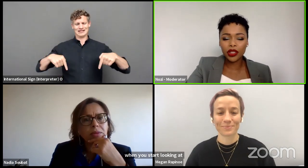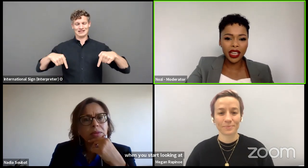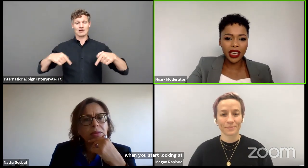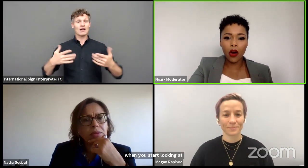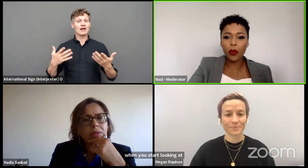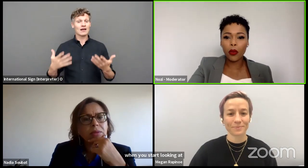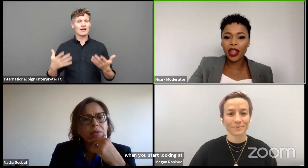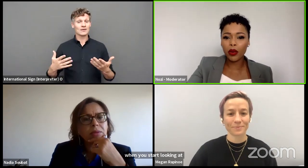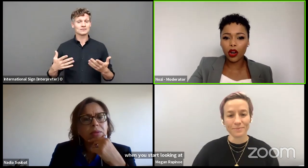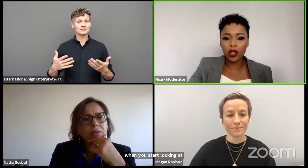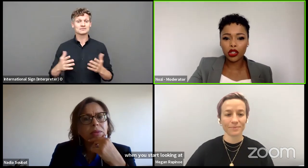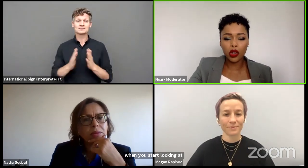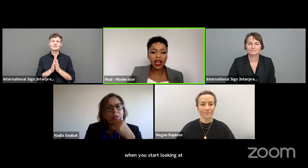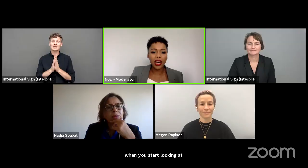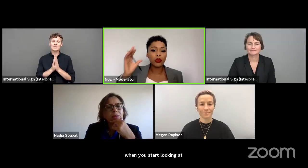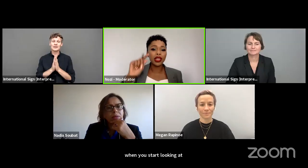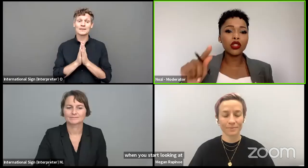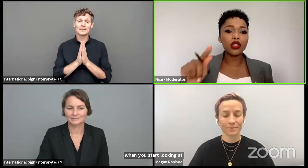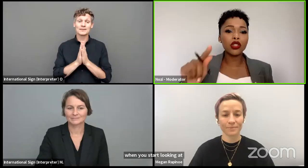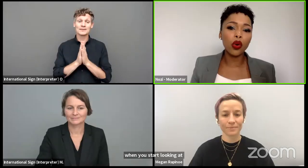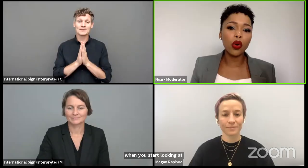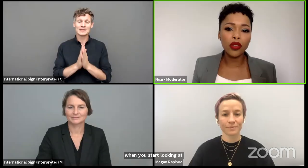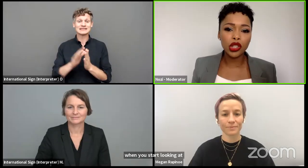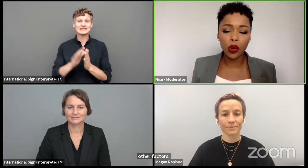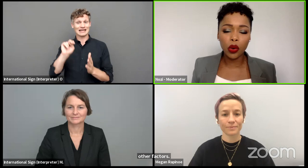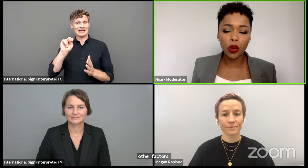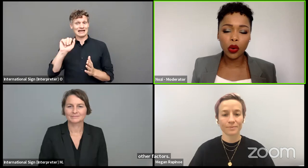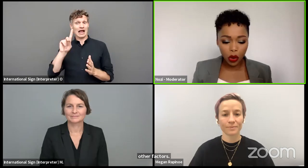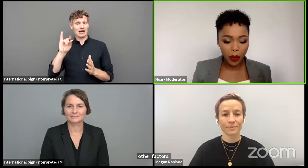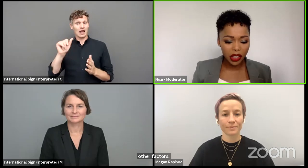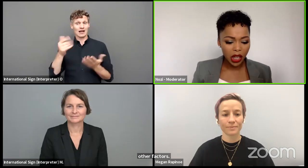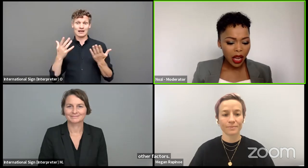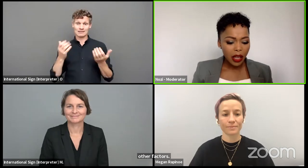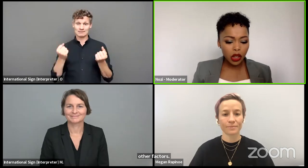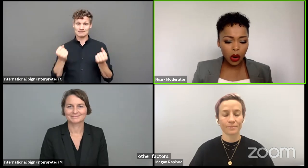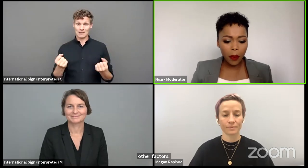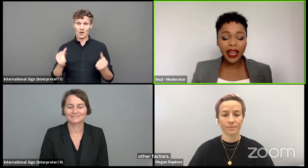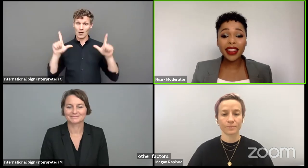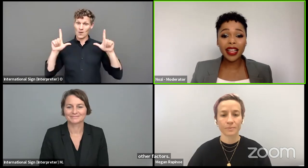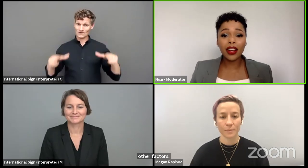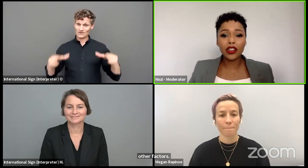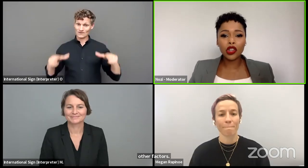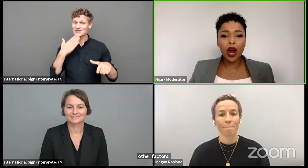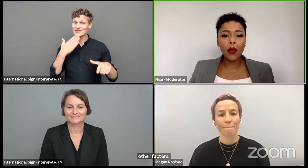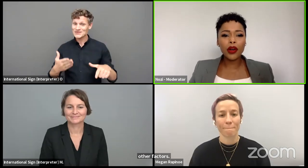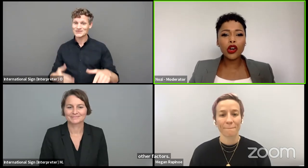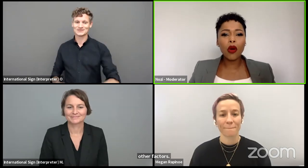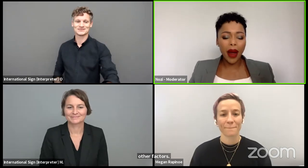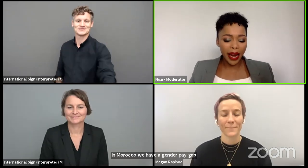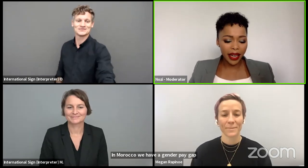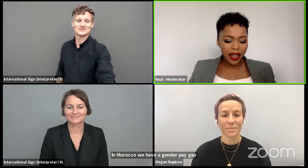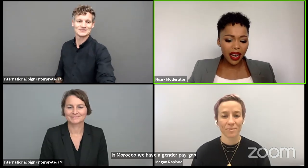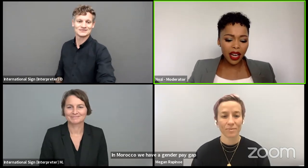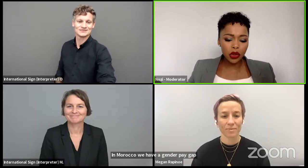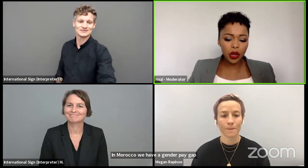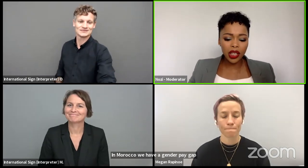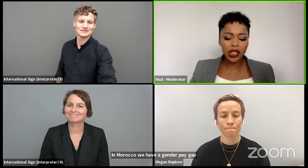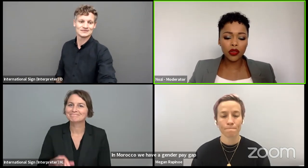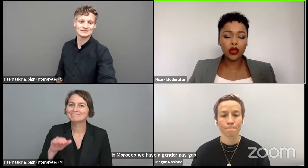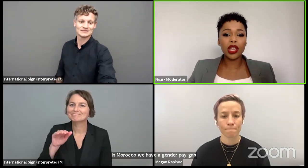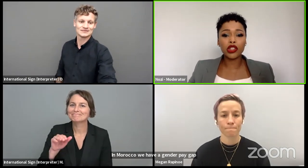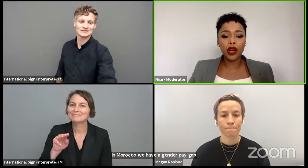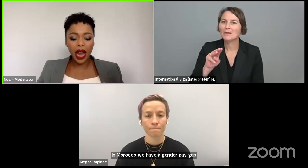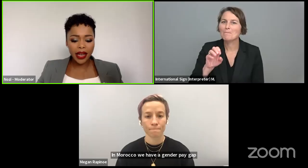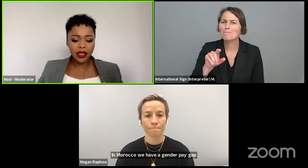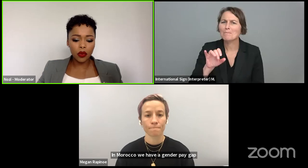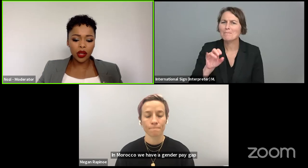to there we are. So Nadia, we can switch your video off. Thank you so much. So Megan, so I want to go back to an